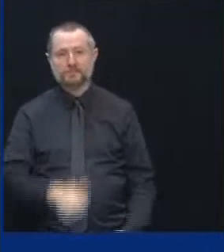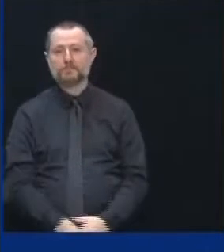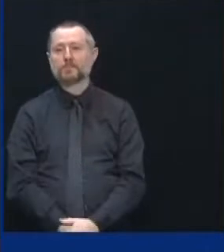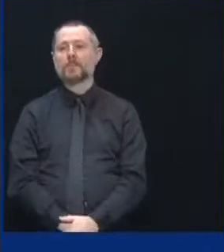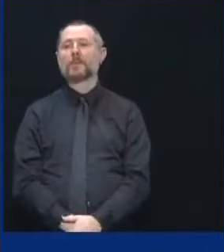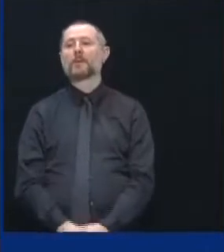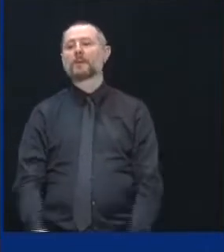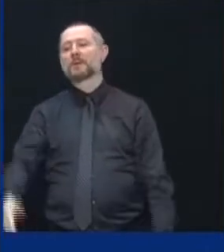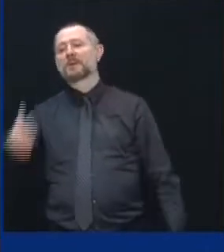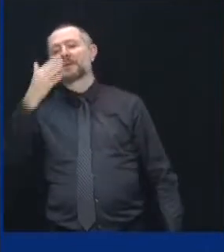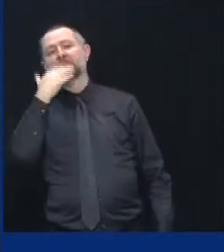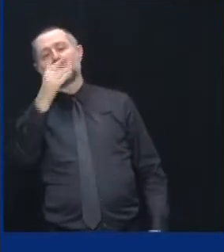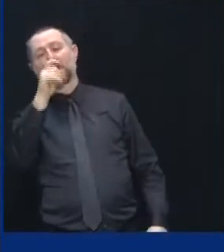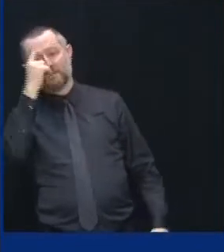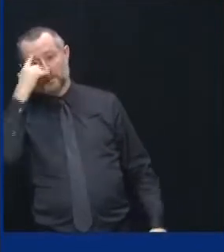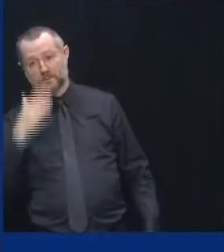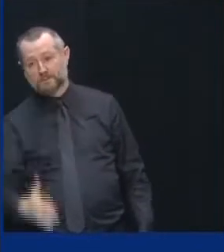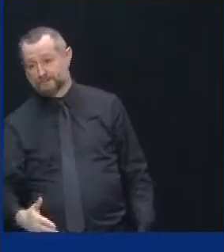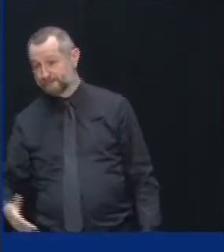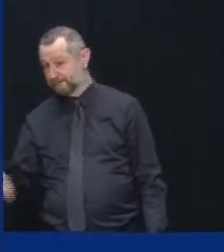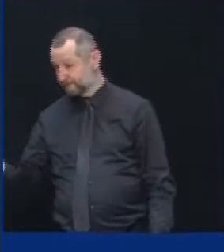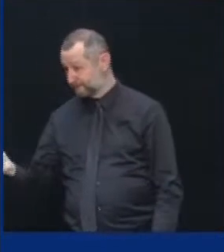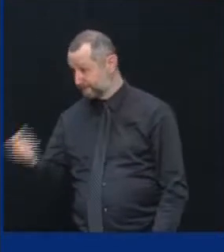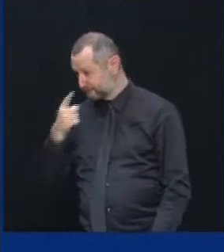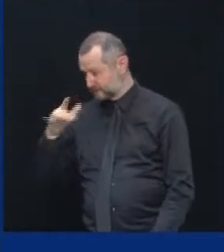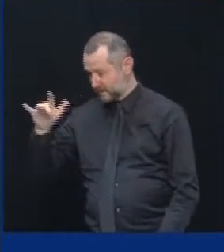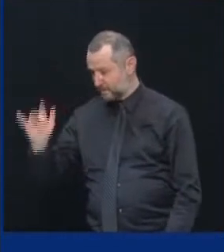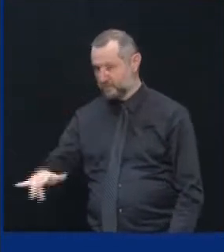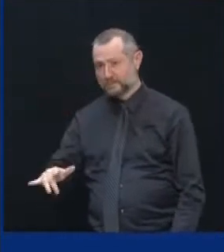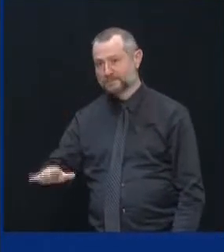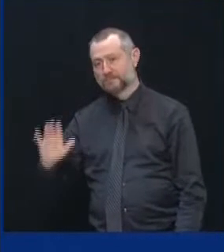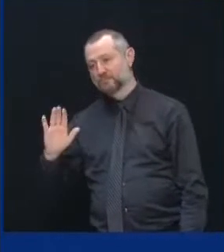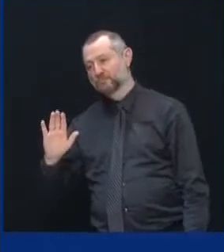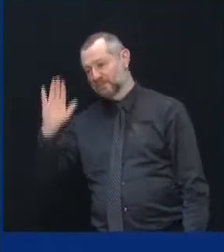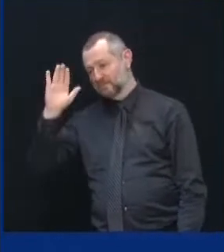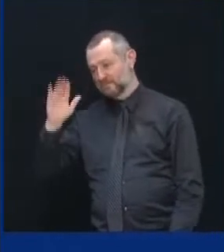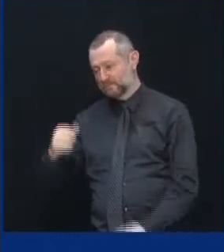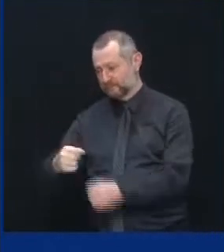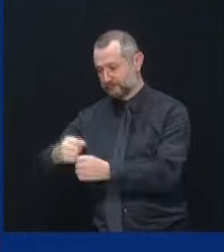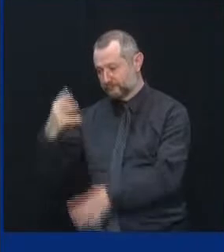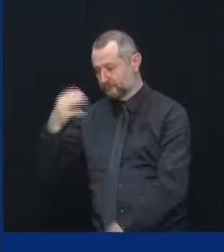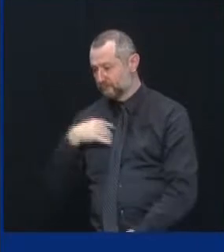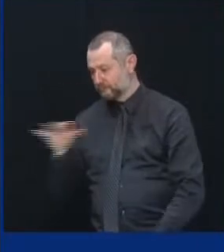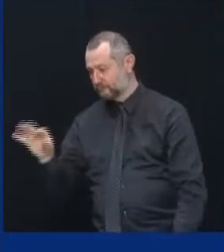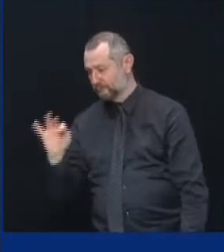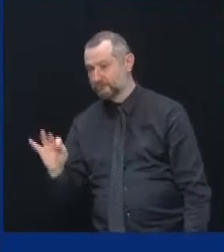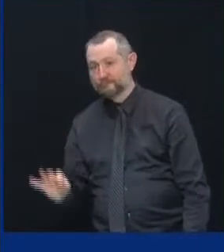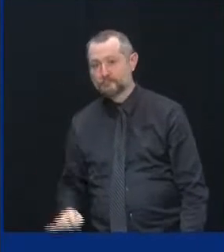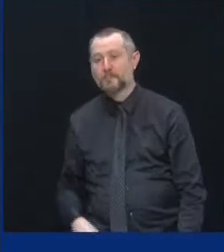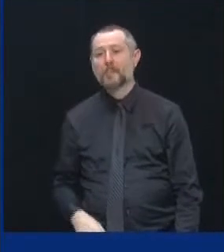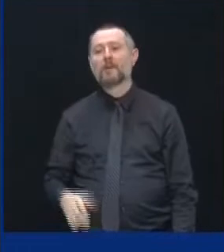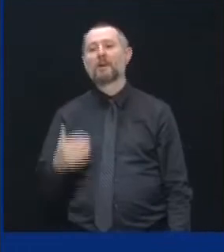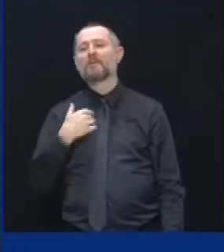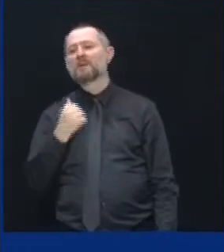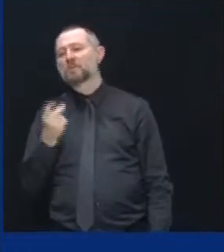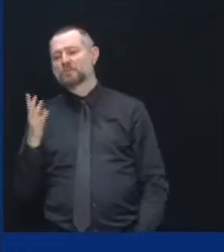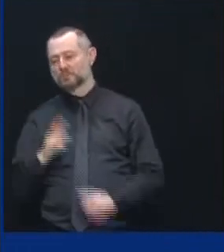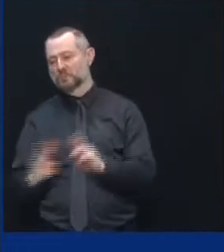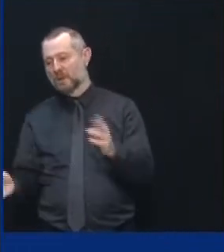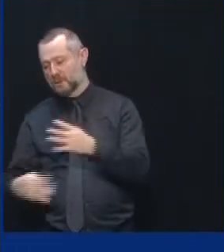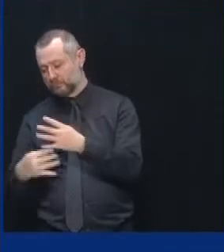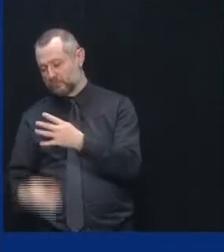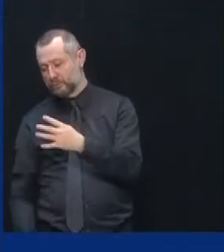Thank you, Governor. If you'd like to ask a question, please use the raise hand function at the bottom of your window. We'll take a brief moment to compile the Q&A roster.